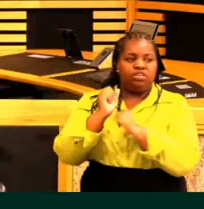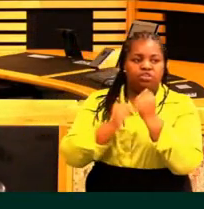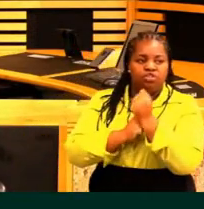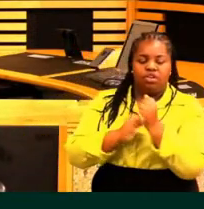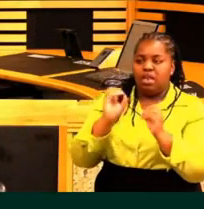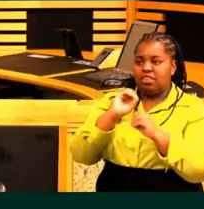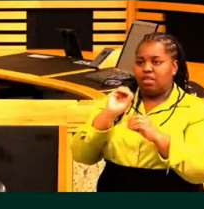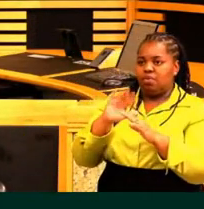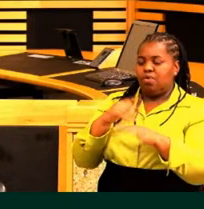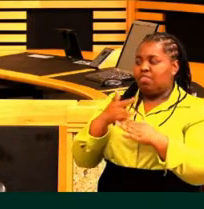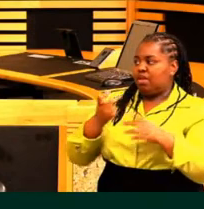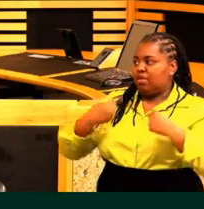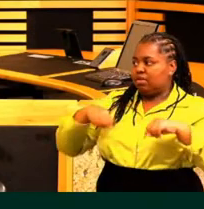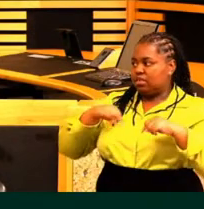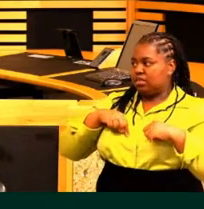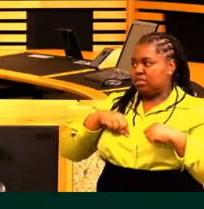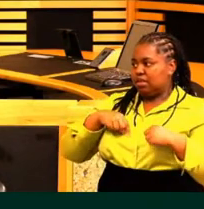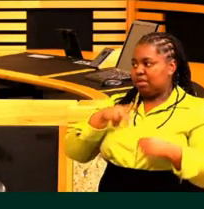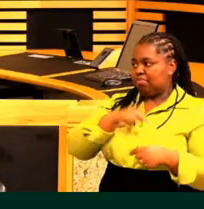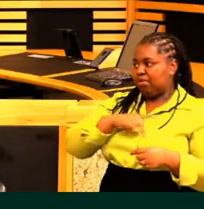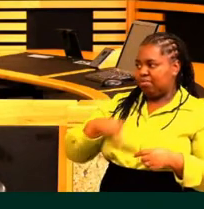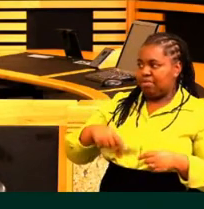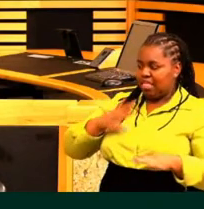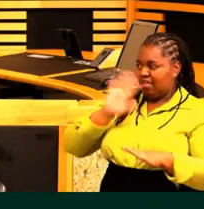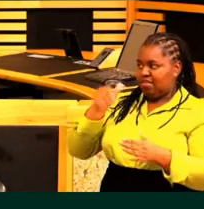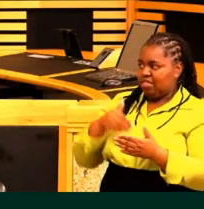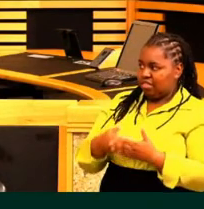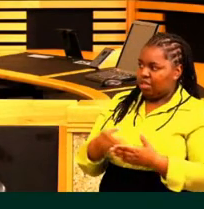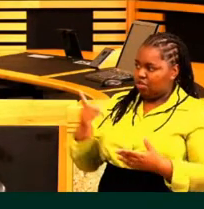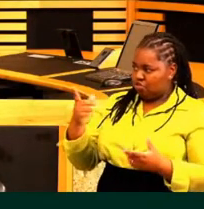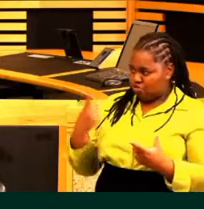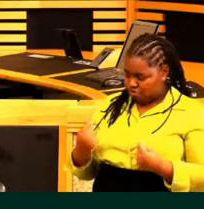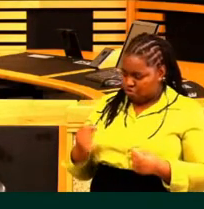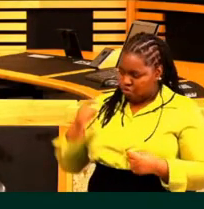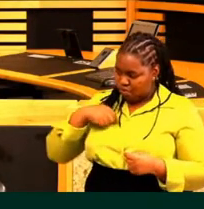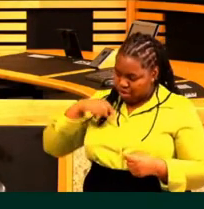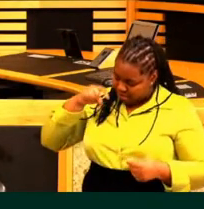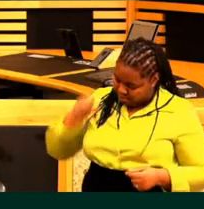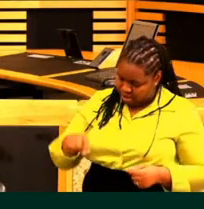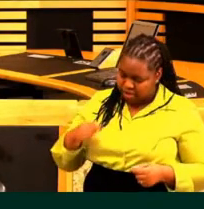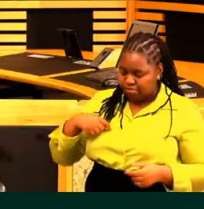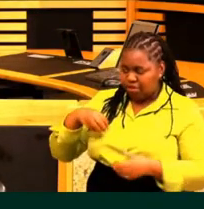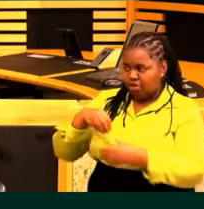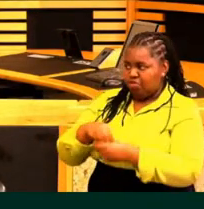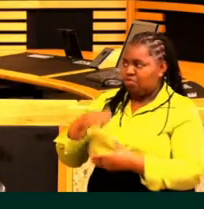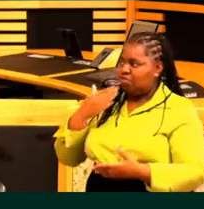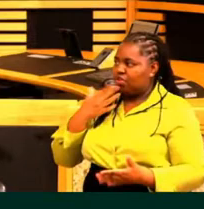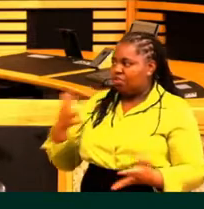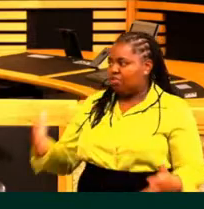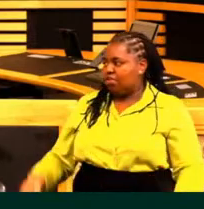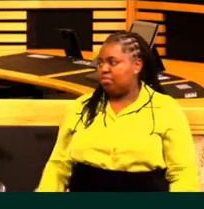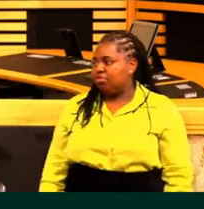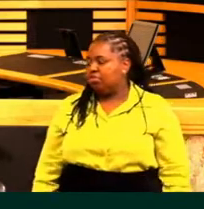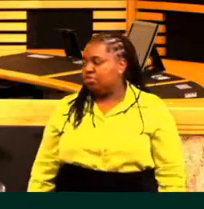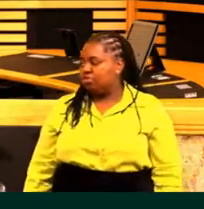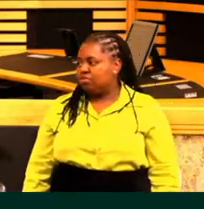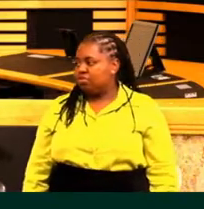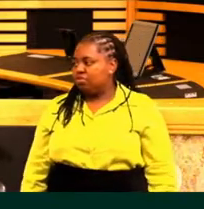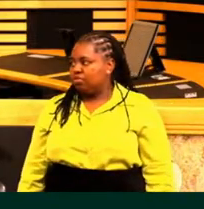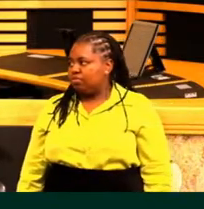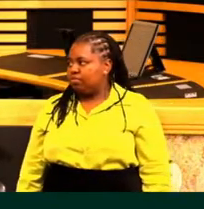without us uh Premiere in everything you do we must be included Premiere thank you very much